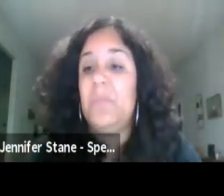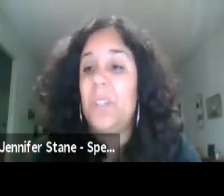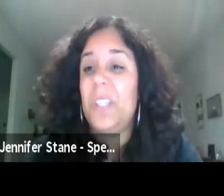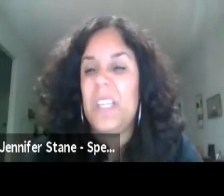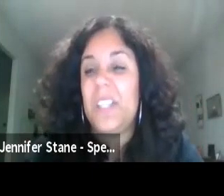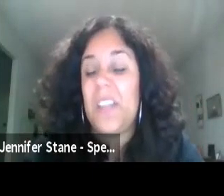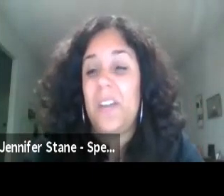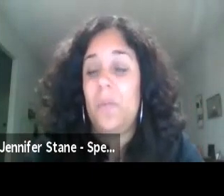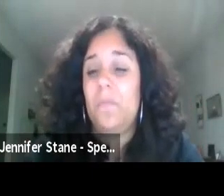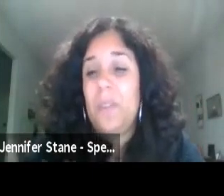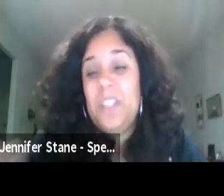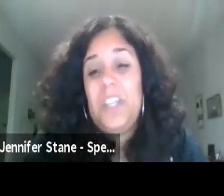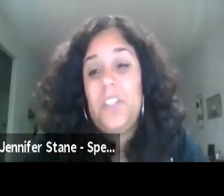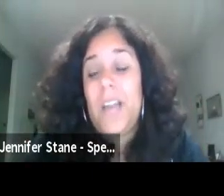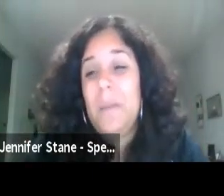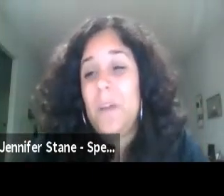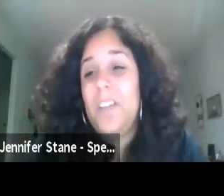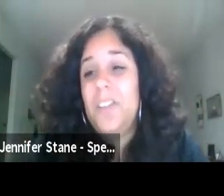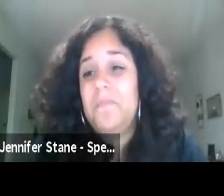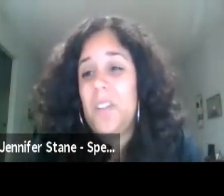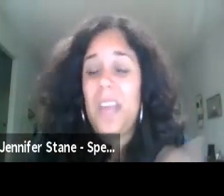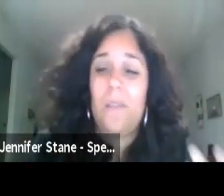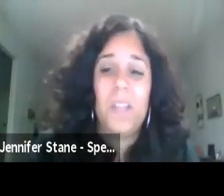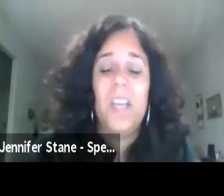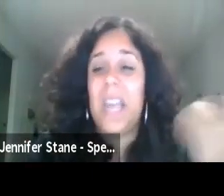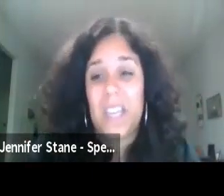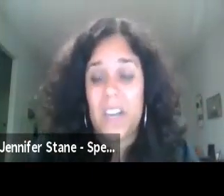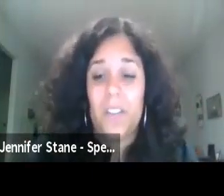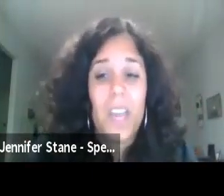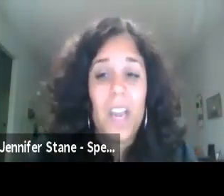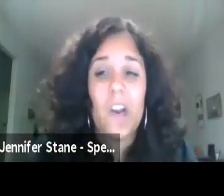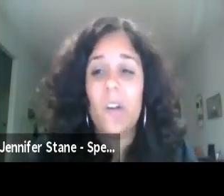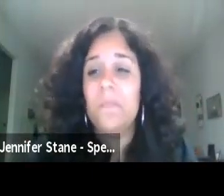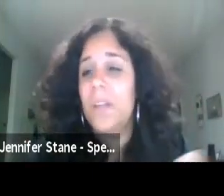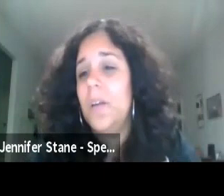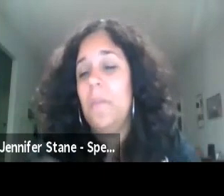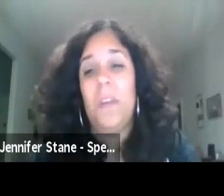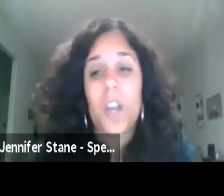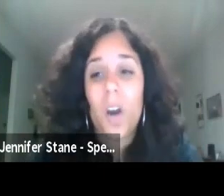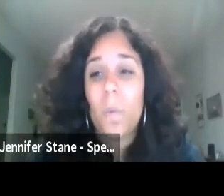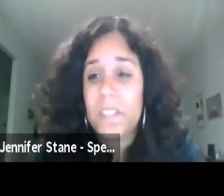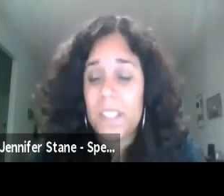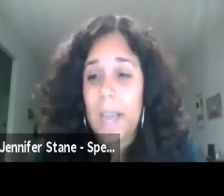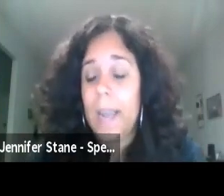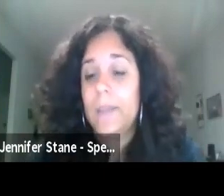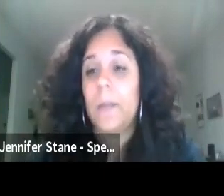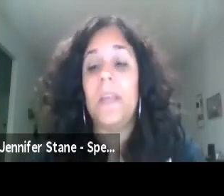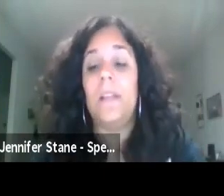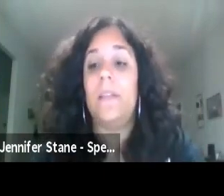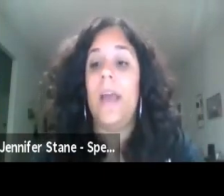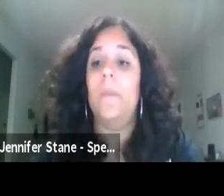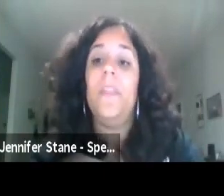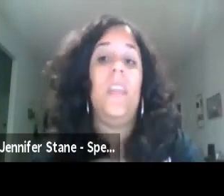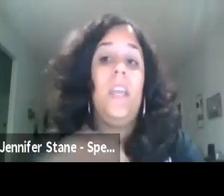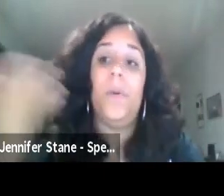a person really, let's say they haven't really changed their diet much, and they have candy here and there, maybe a Coke once a day, something